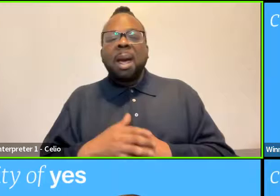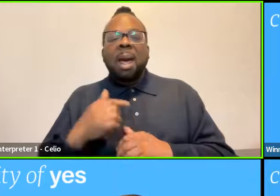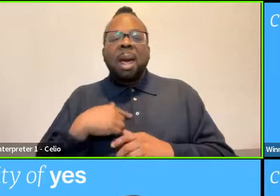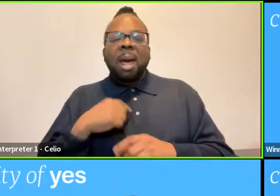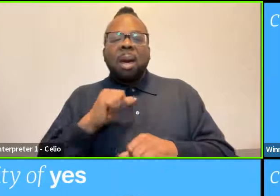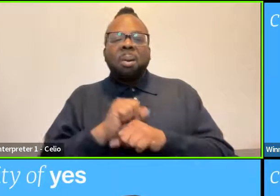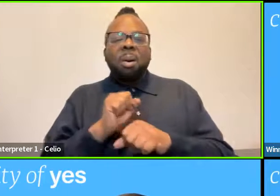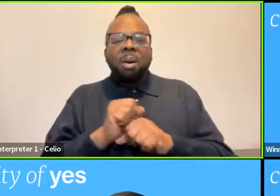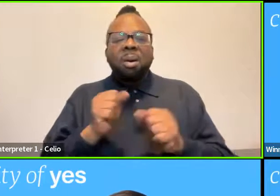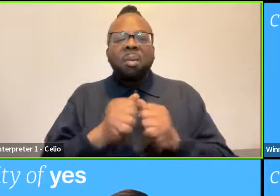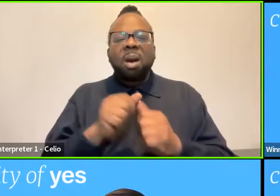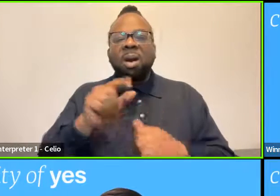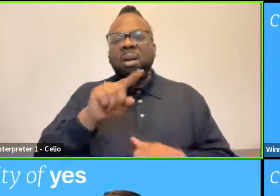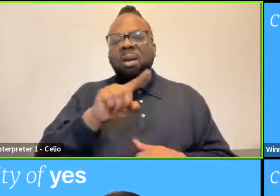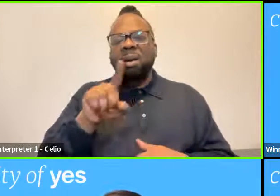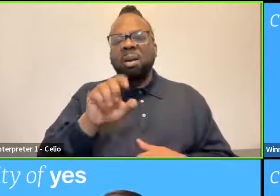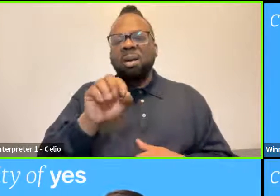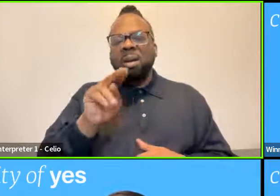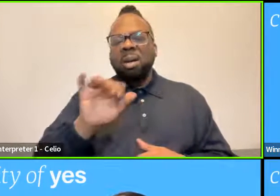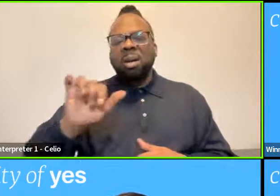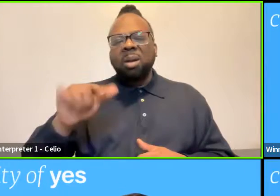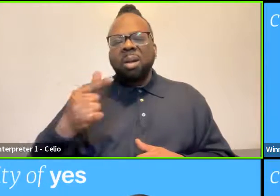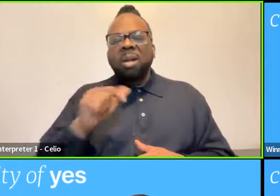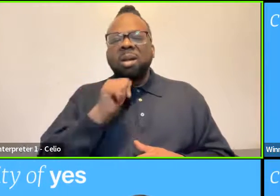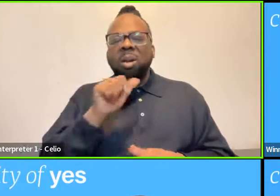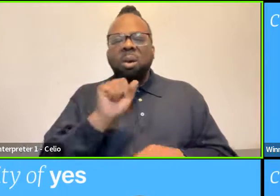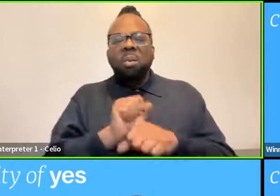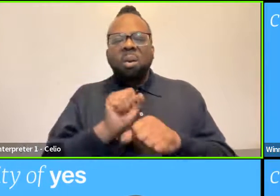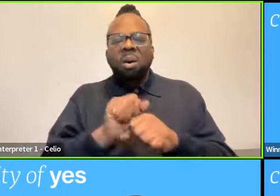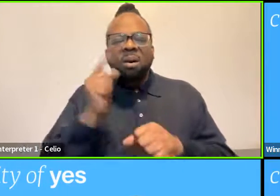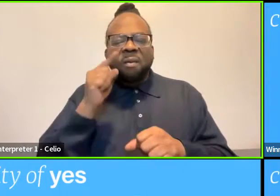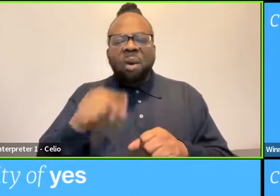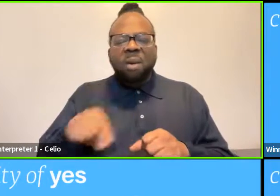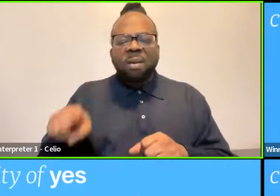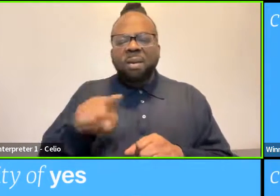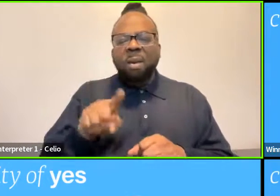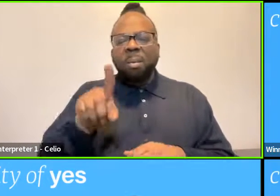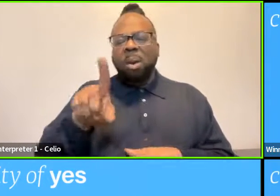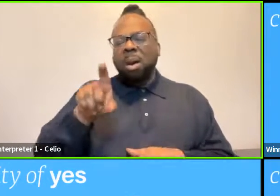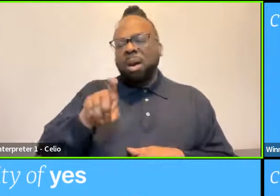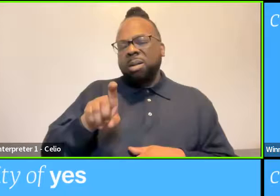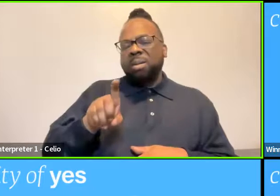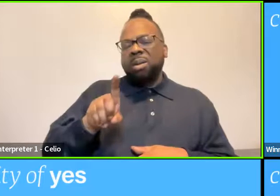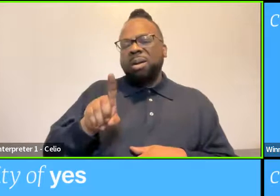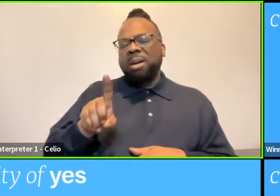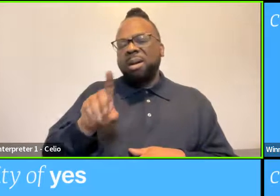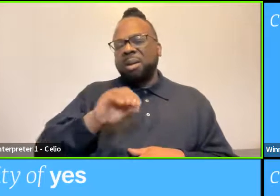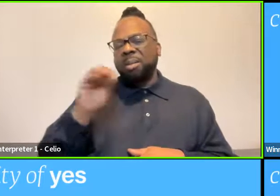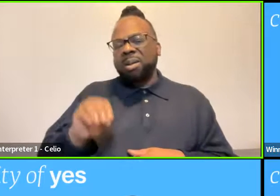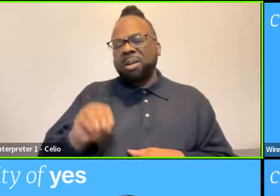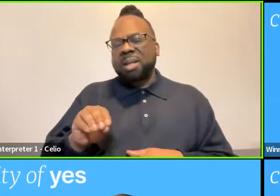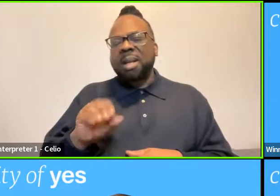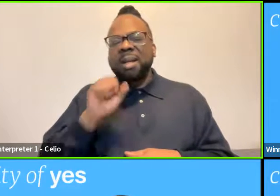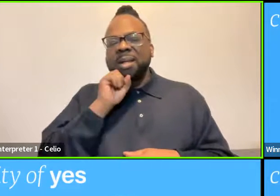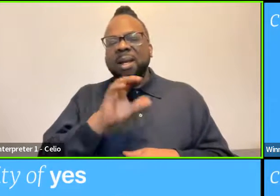the zoning doesn't work for them to do, say, 100% affordable senior infill on an